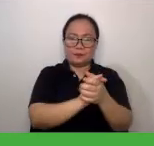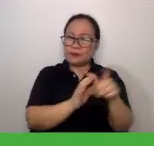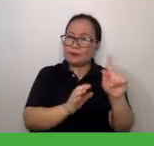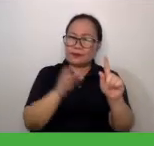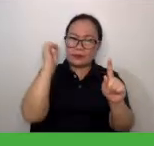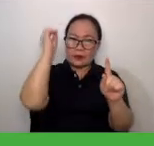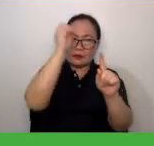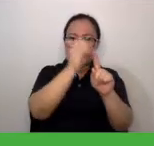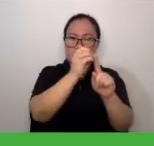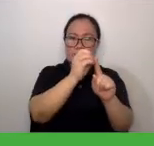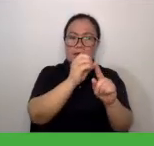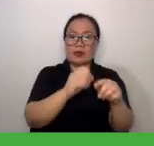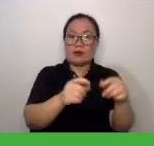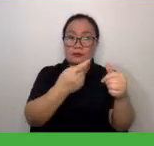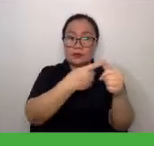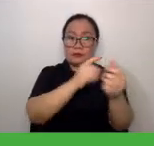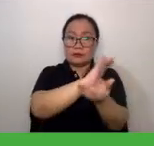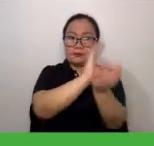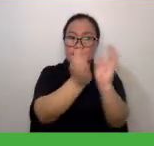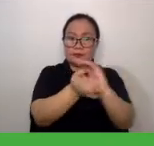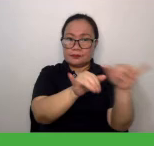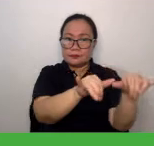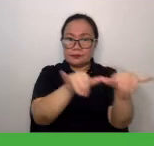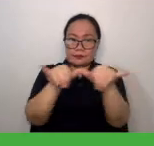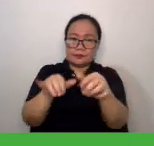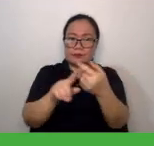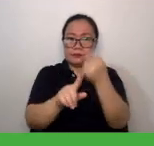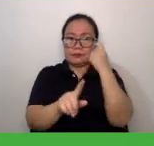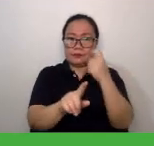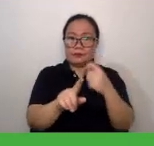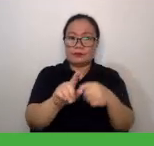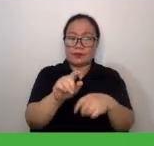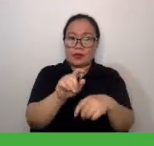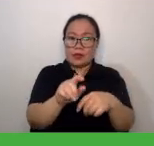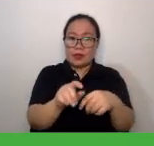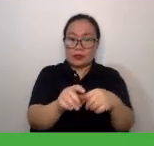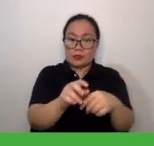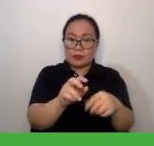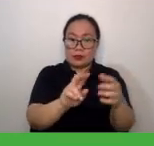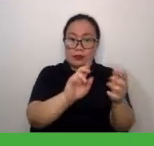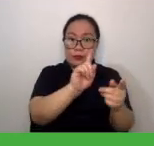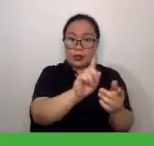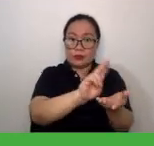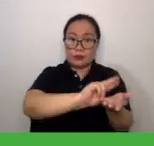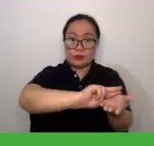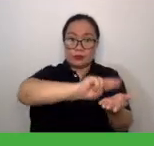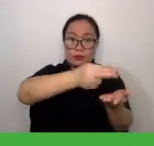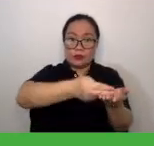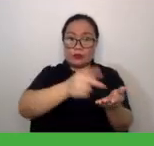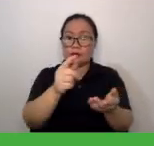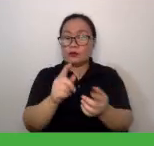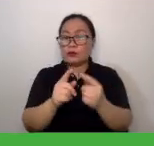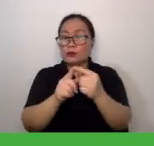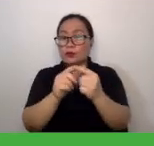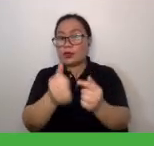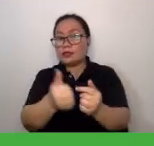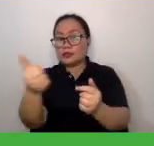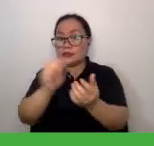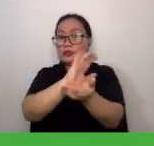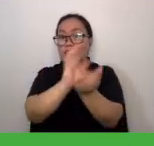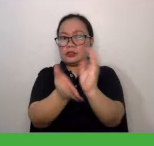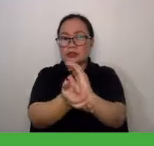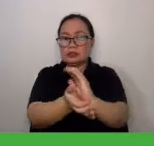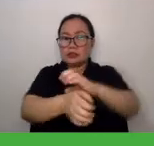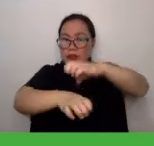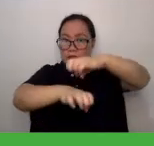will convert measurements from one unit to another in the English system. So, after natin magbigay ng, after